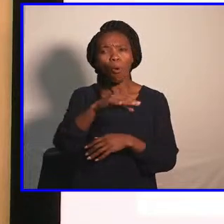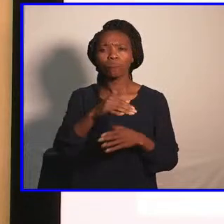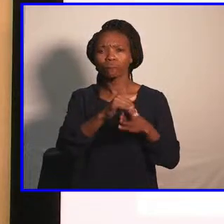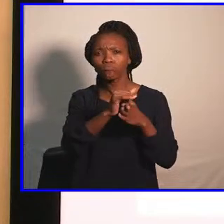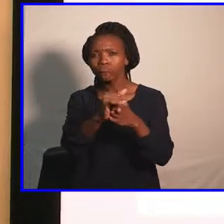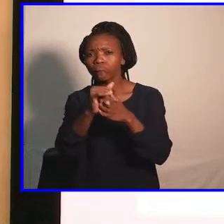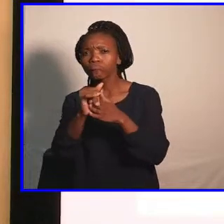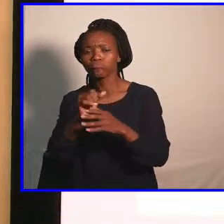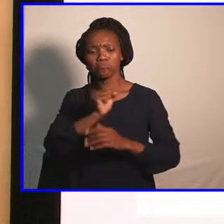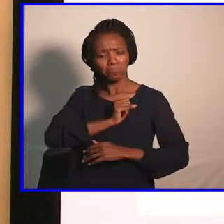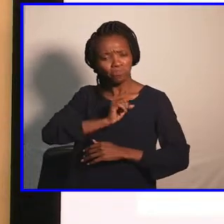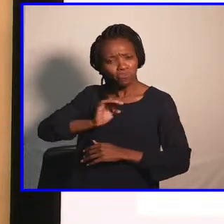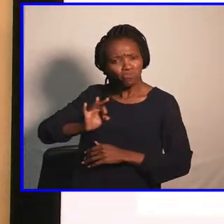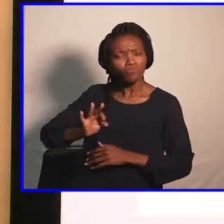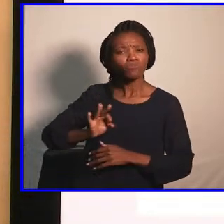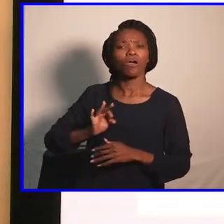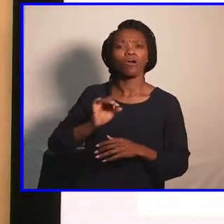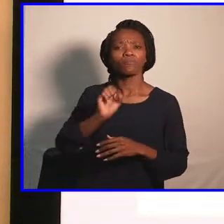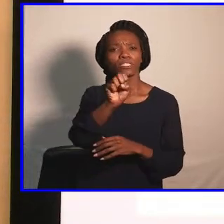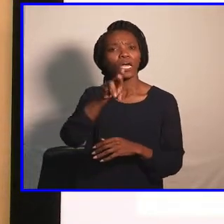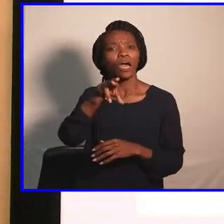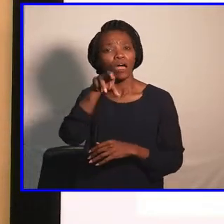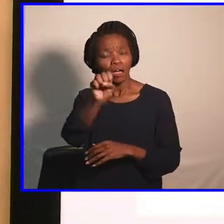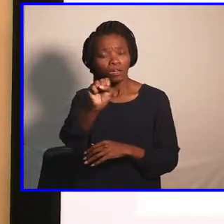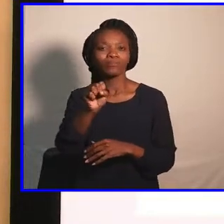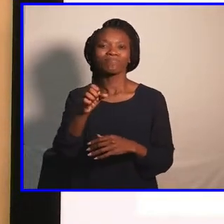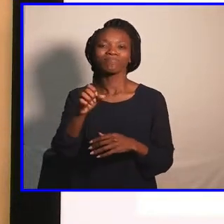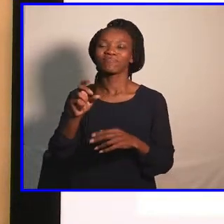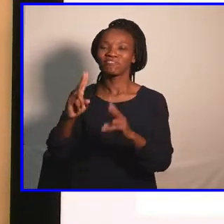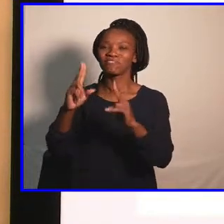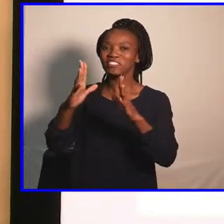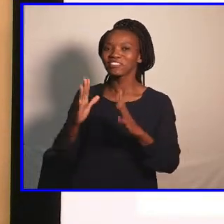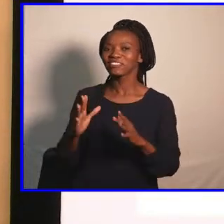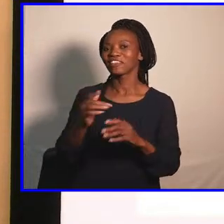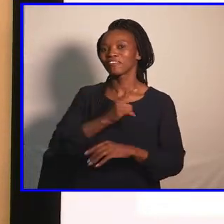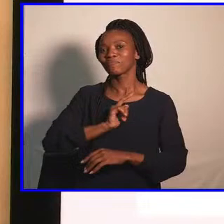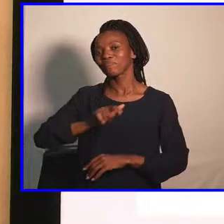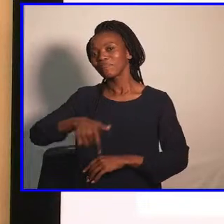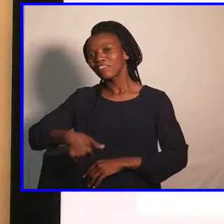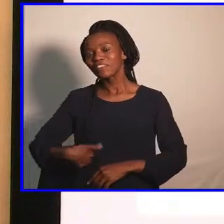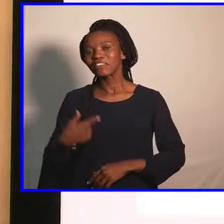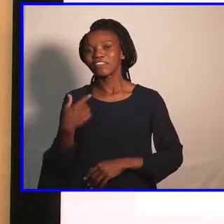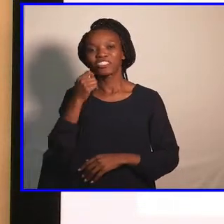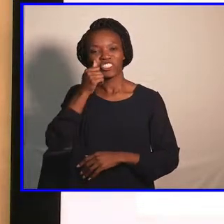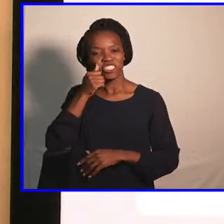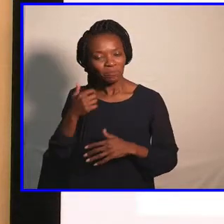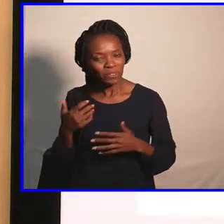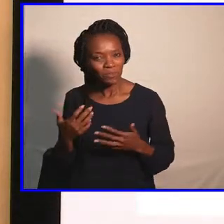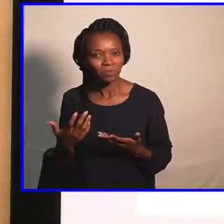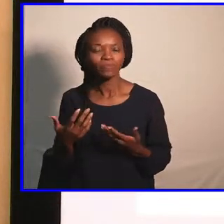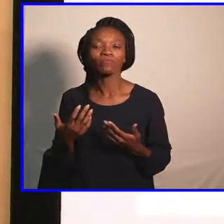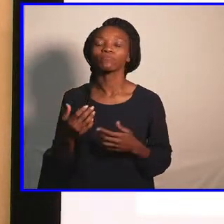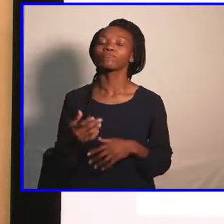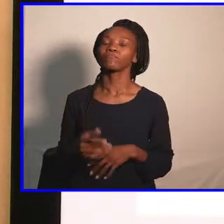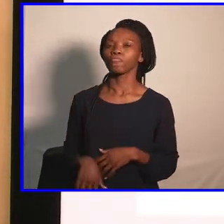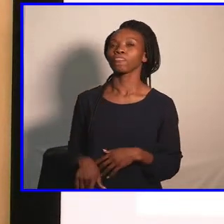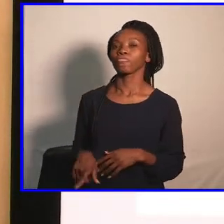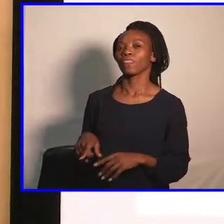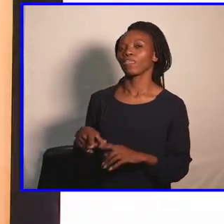African Revenue Service, guests and ladies and gentlemen. She spoke about